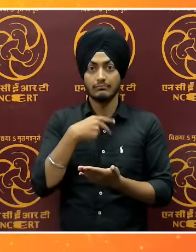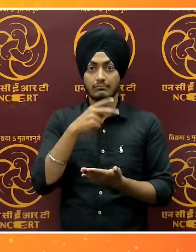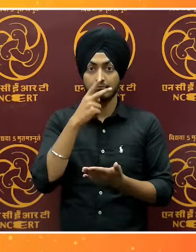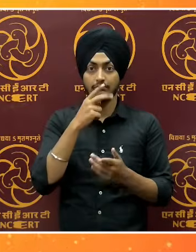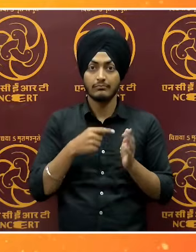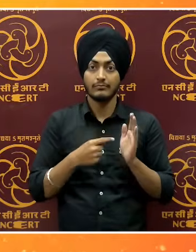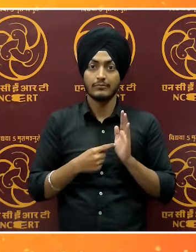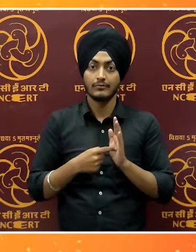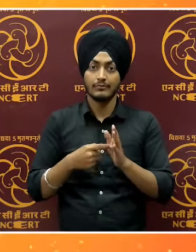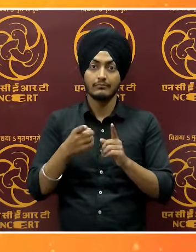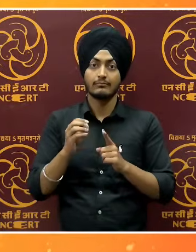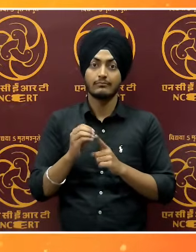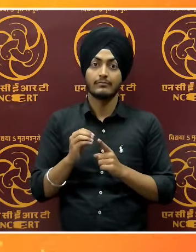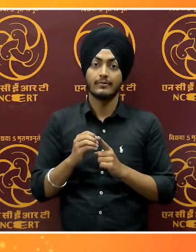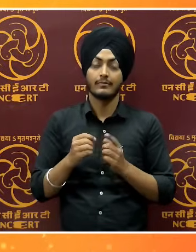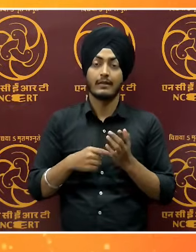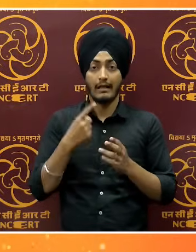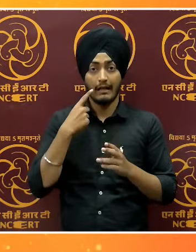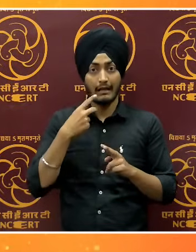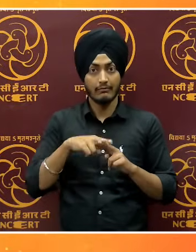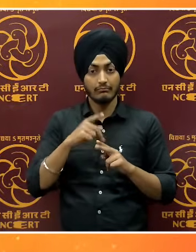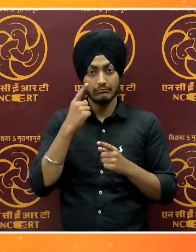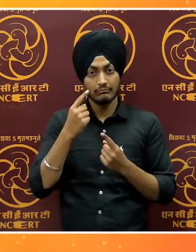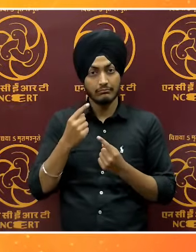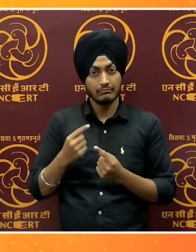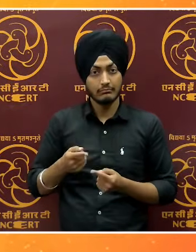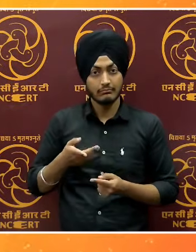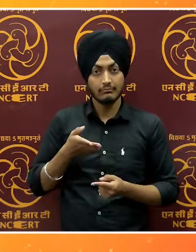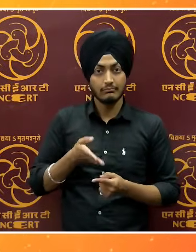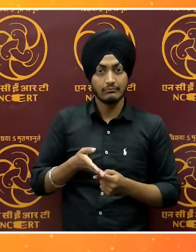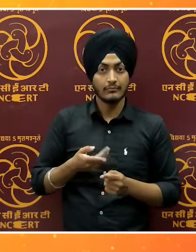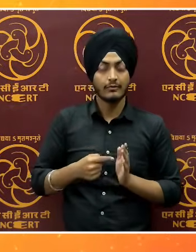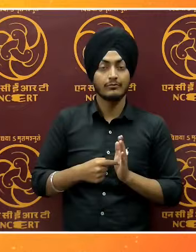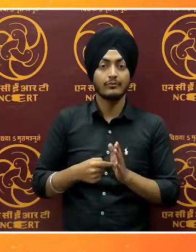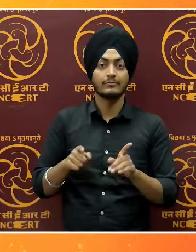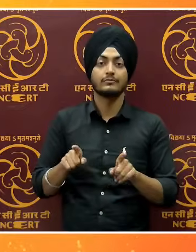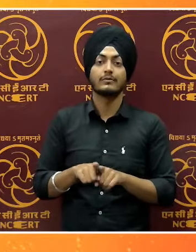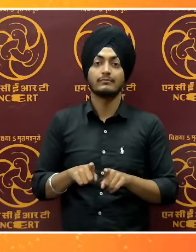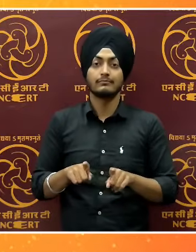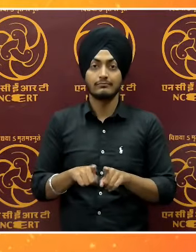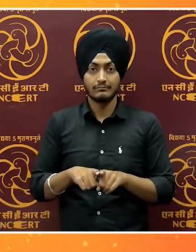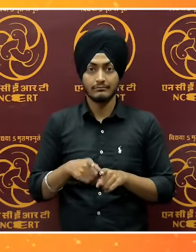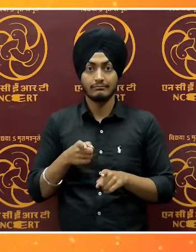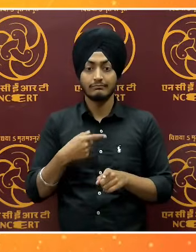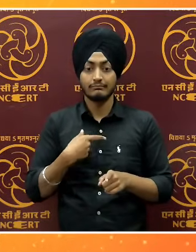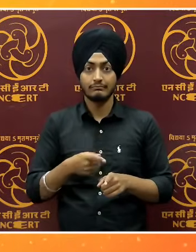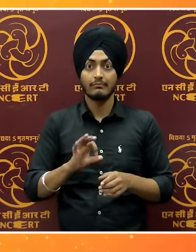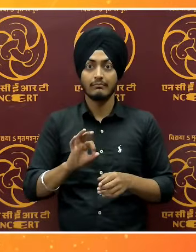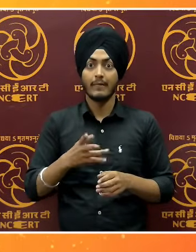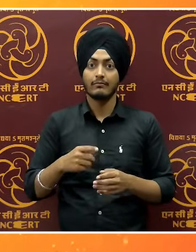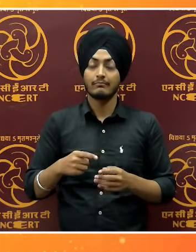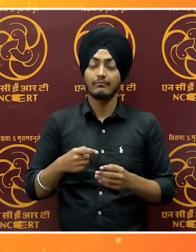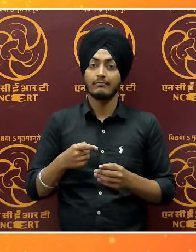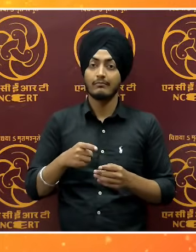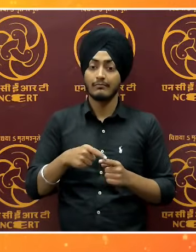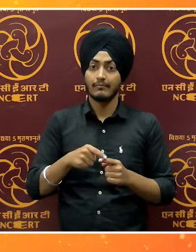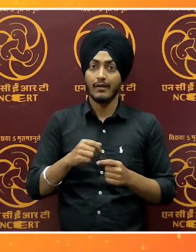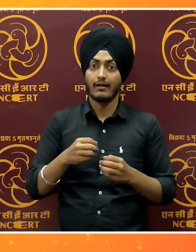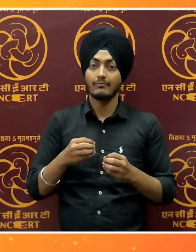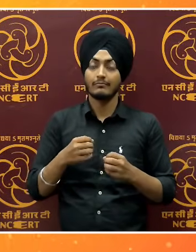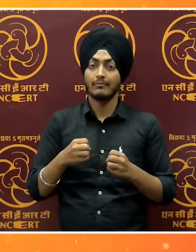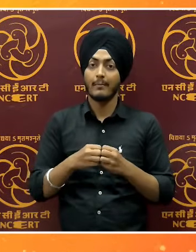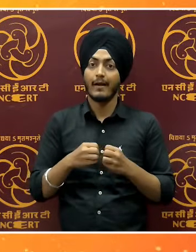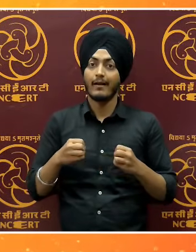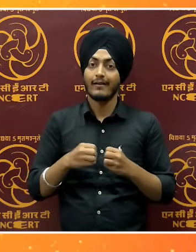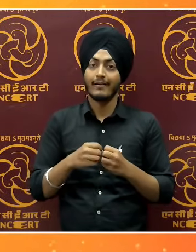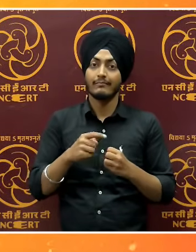So if you analyze the pattern, it look like this. So this is the magnetic field of the bar magnet.